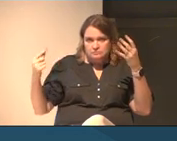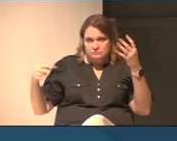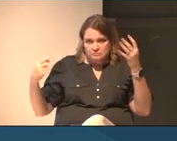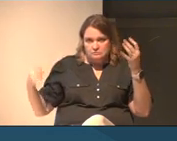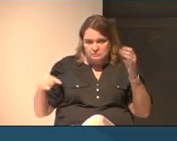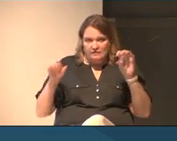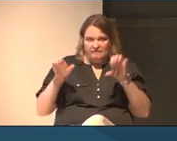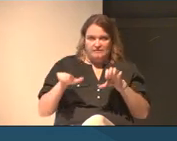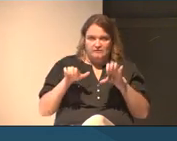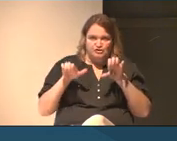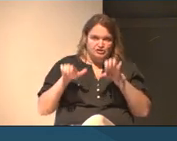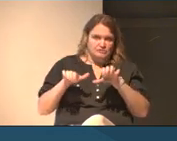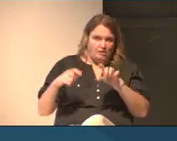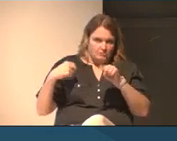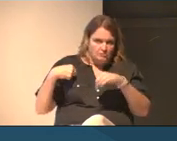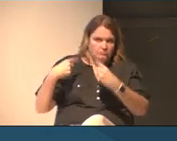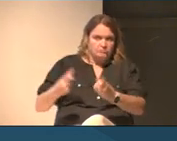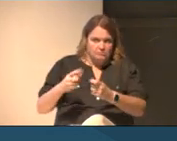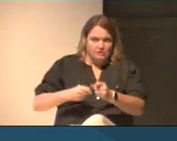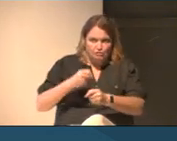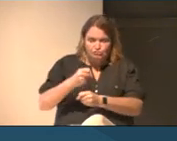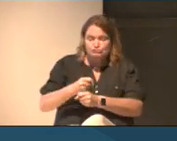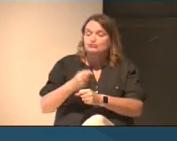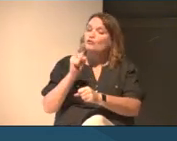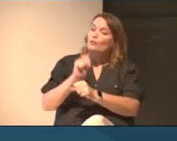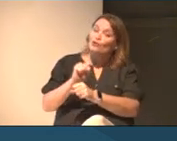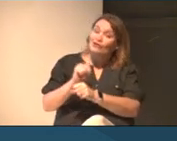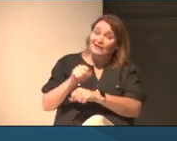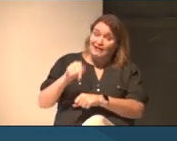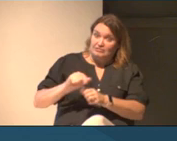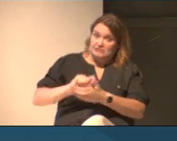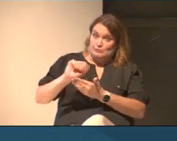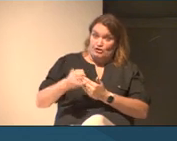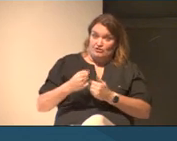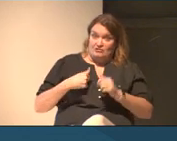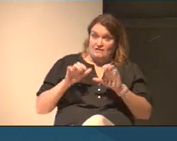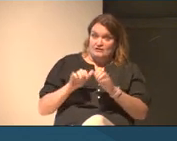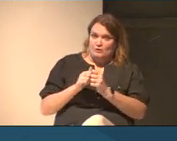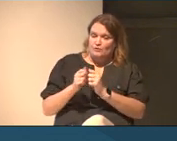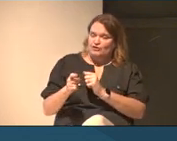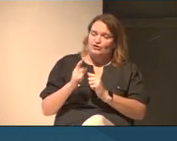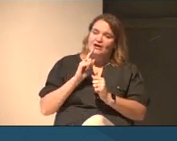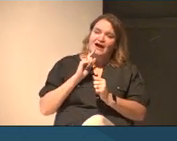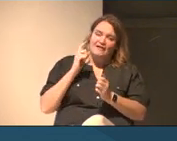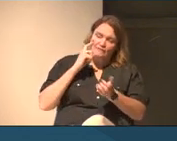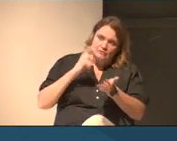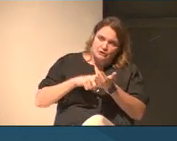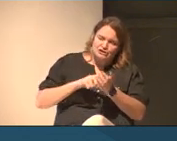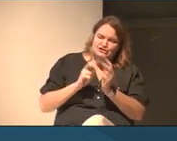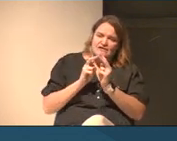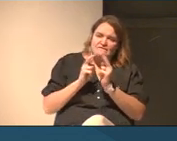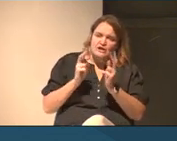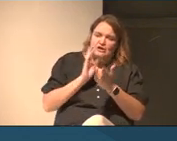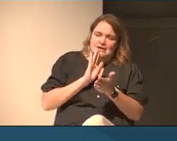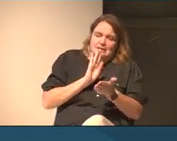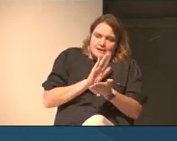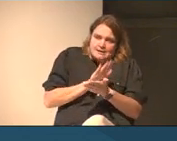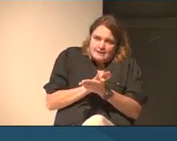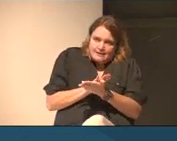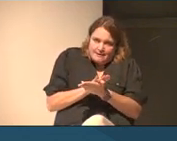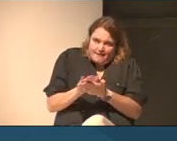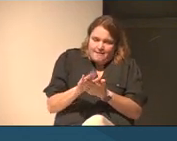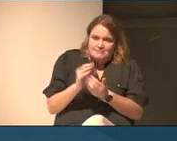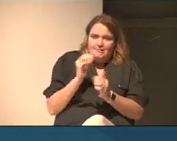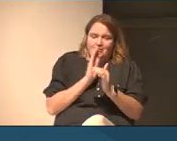gotten. But working with her during this project that I did with her, I've also found that she's an incredibly kind and humble person.